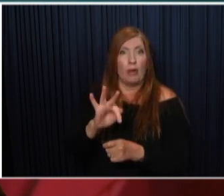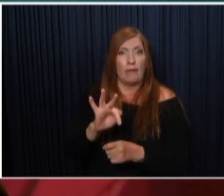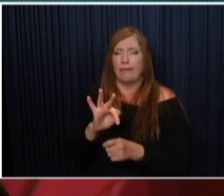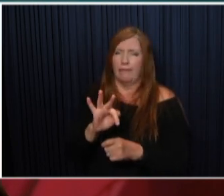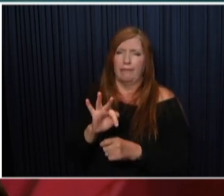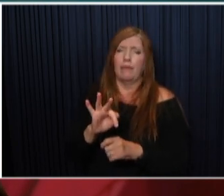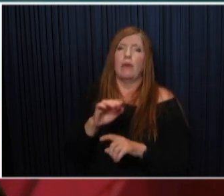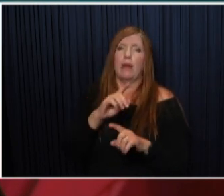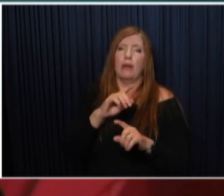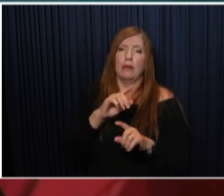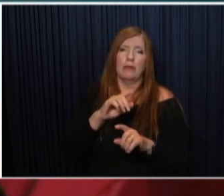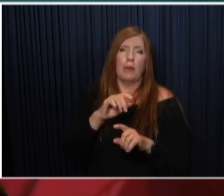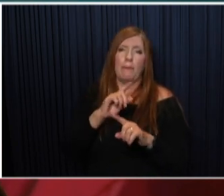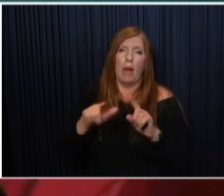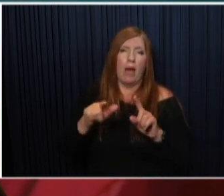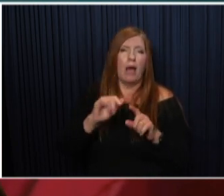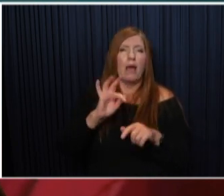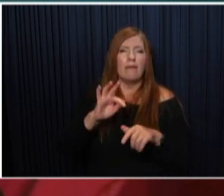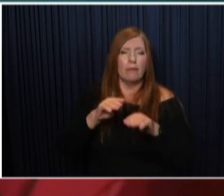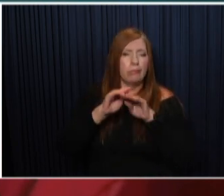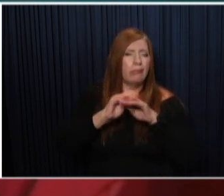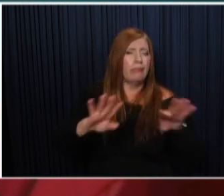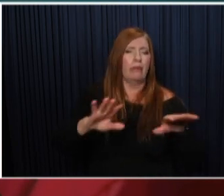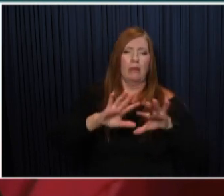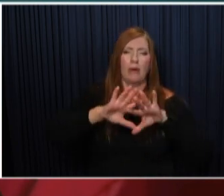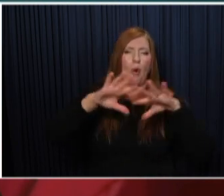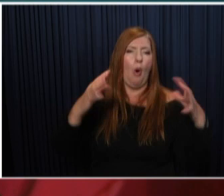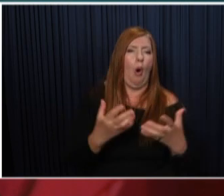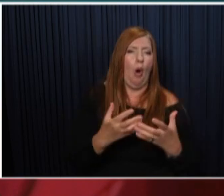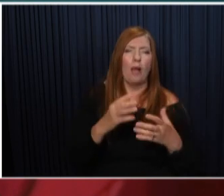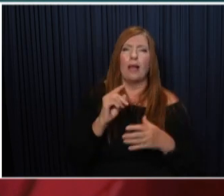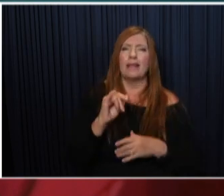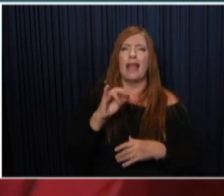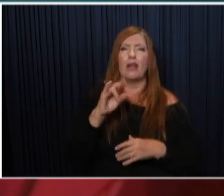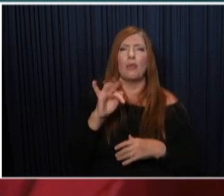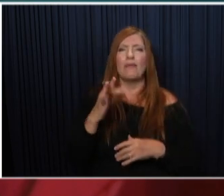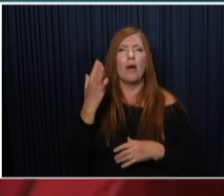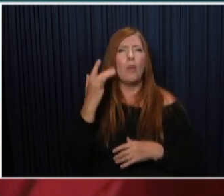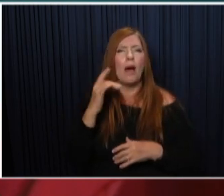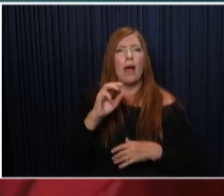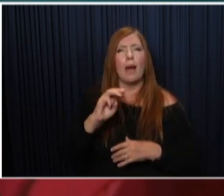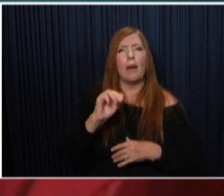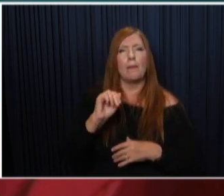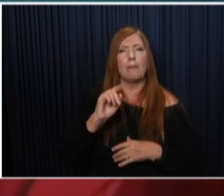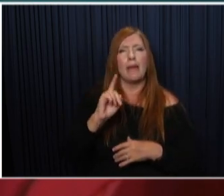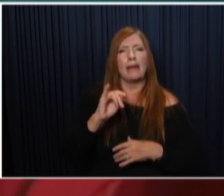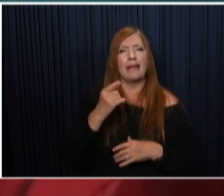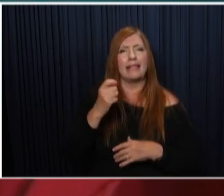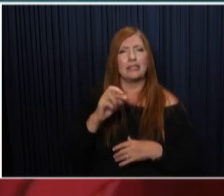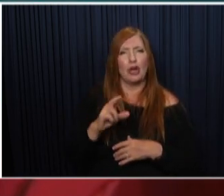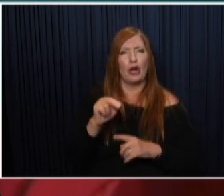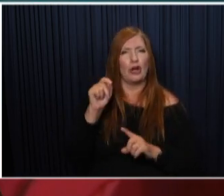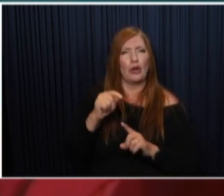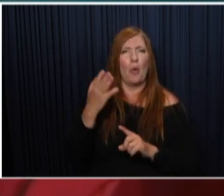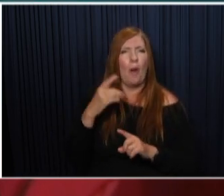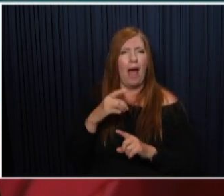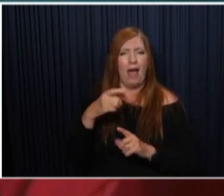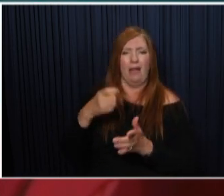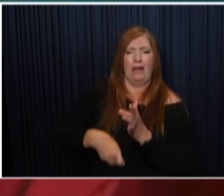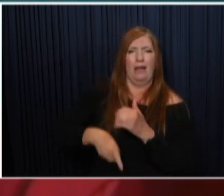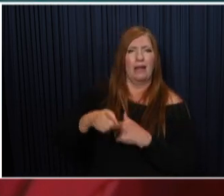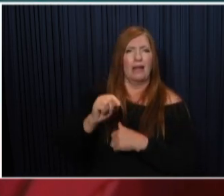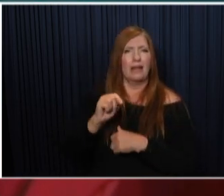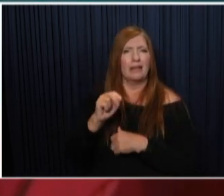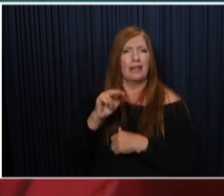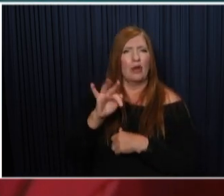work. Why would we have a blanket tariff on Madagascar, who is our primary vanilla importer? They